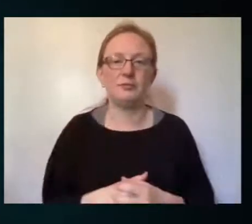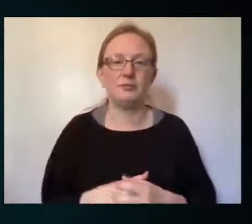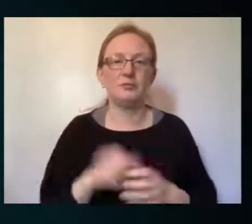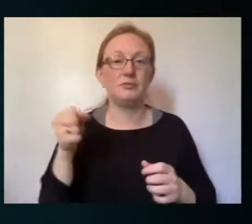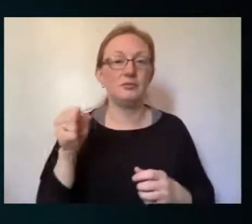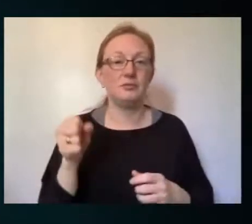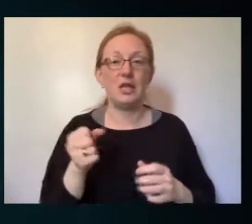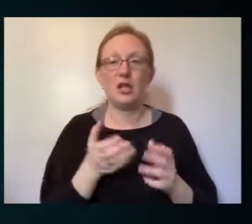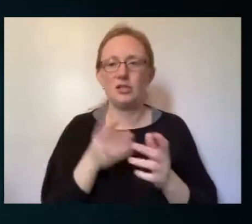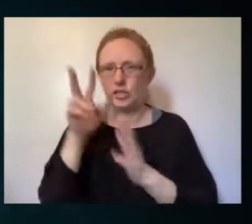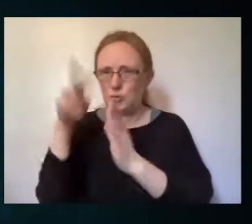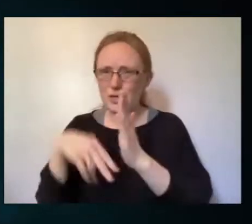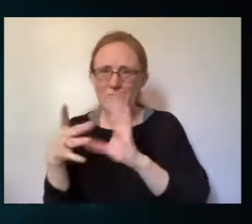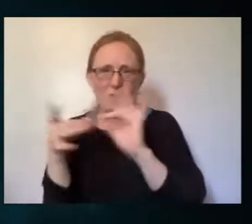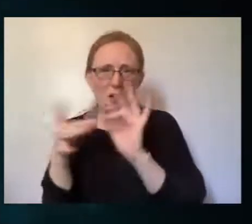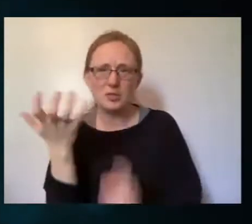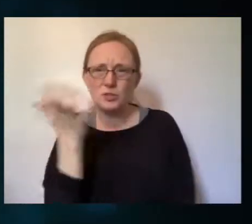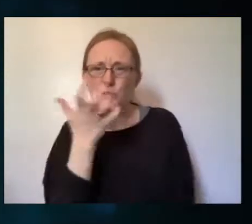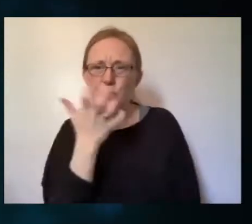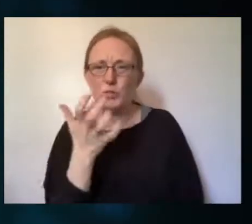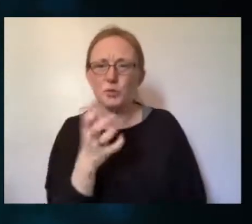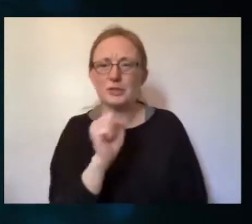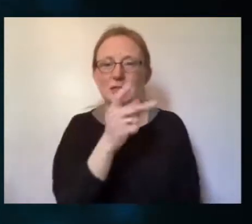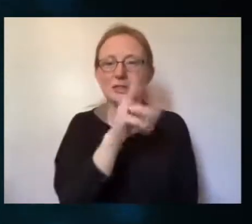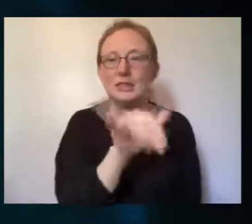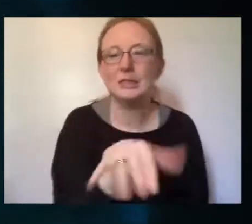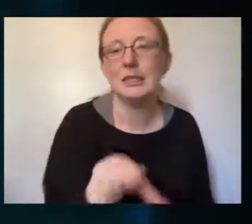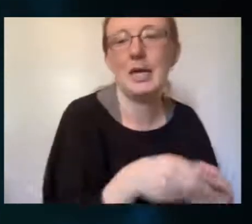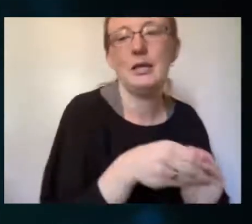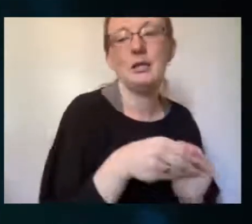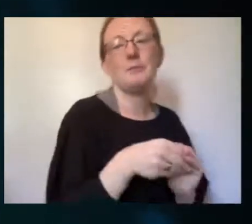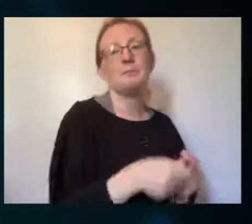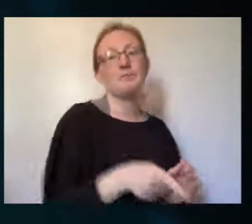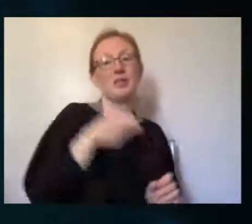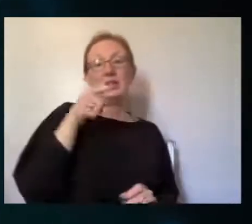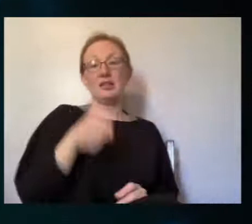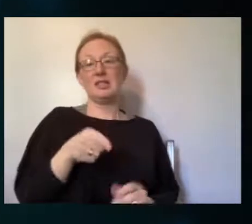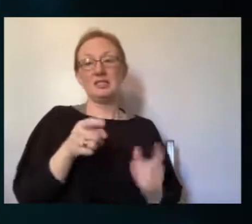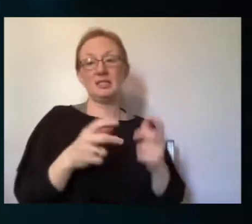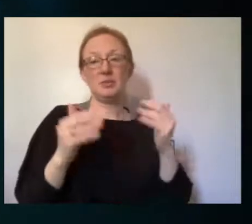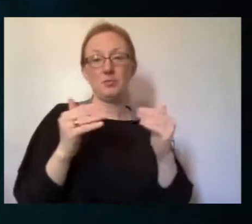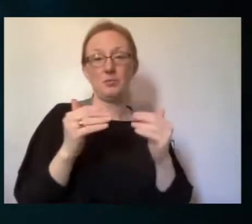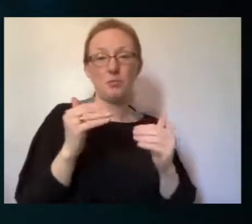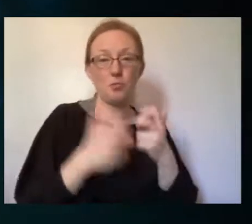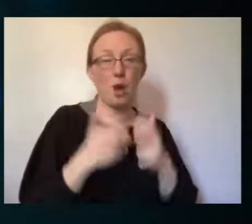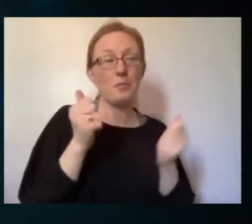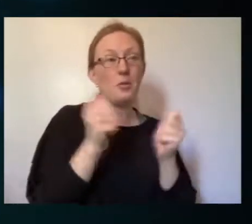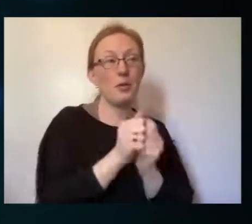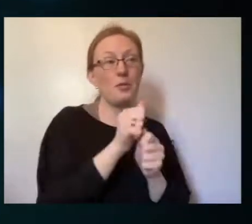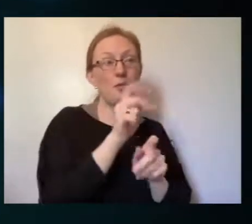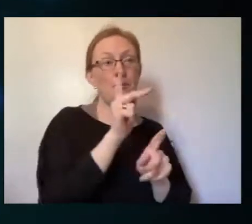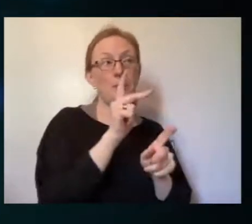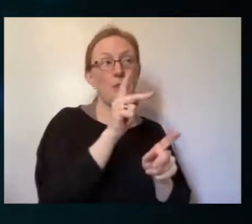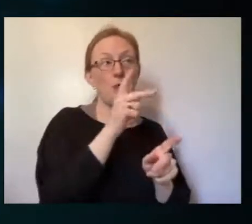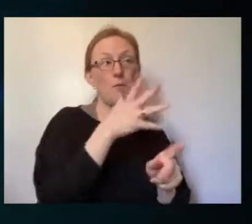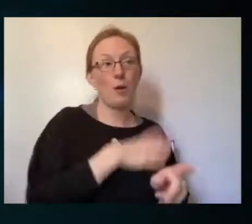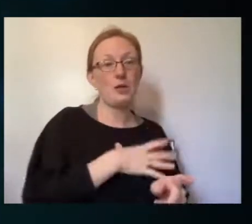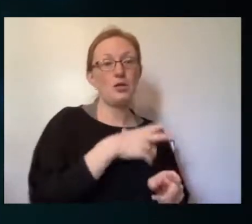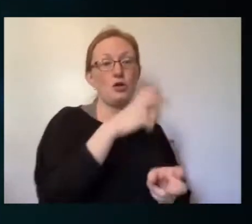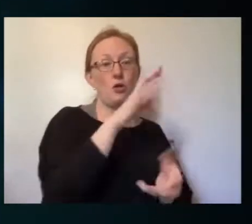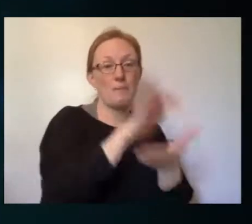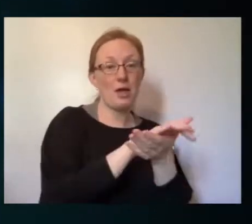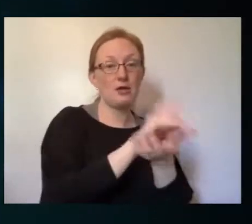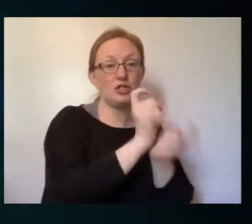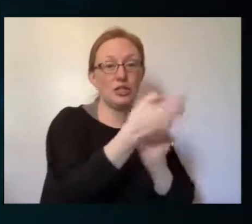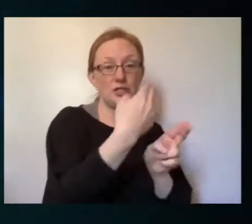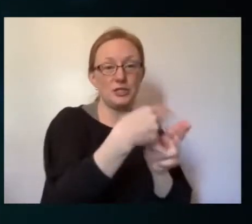Just going through the comments. Stacey's added, Tess, this is even an issue for women who marry and change their name. Older pubs are